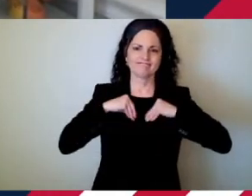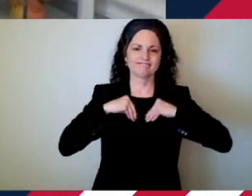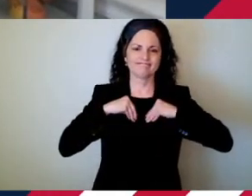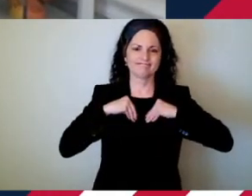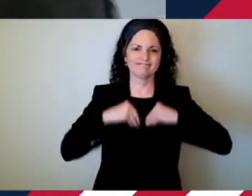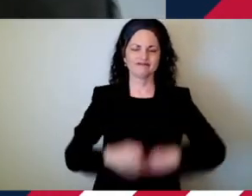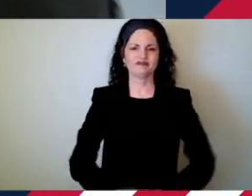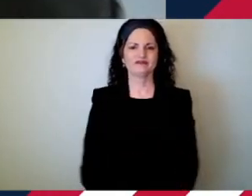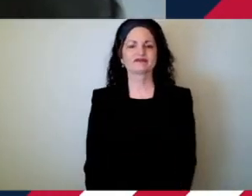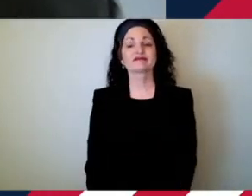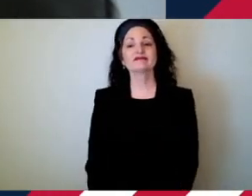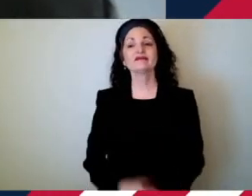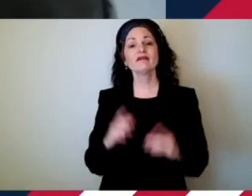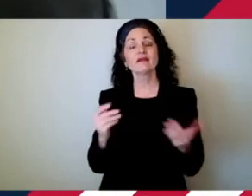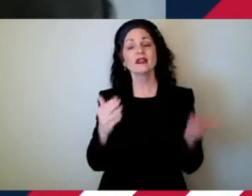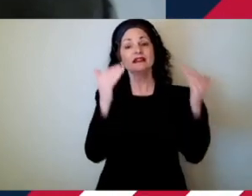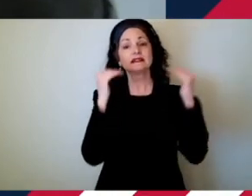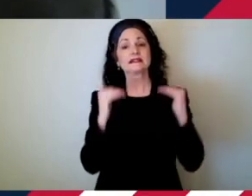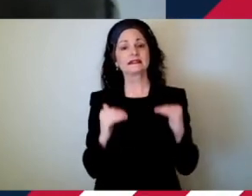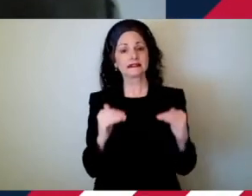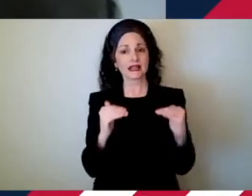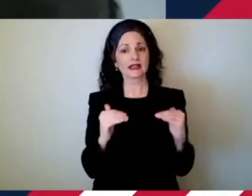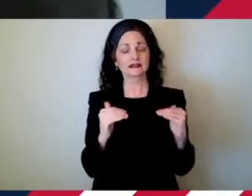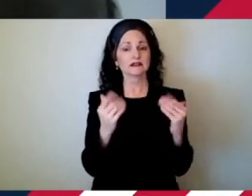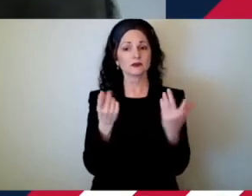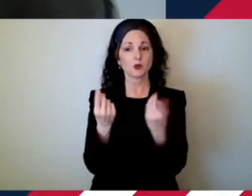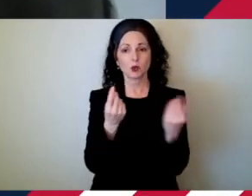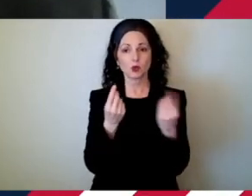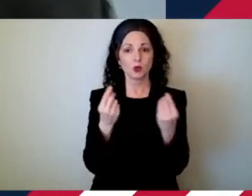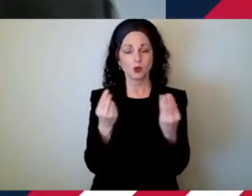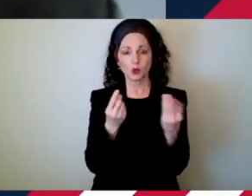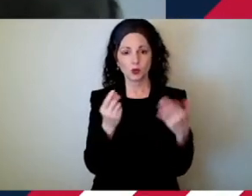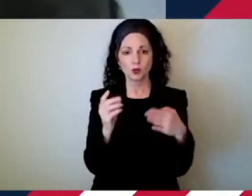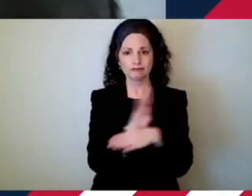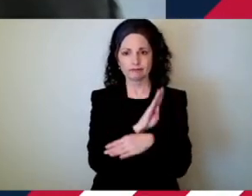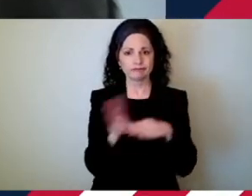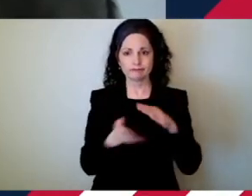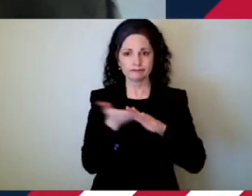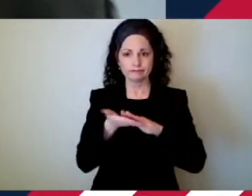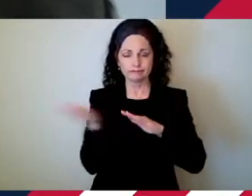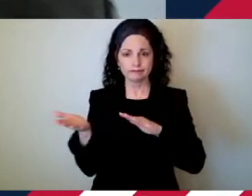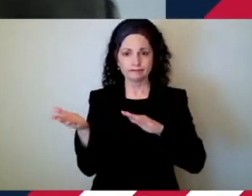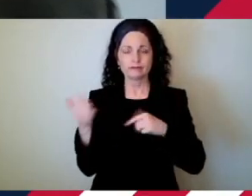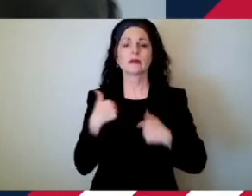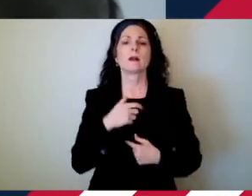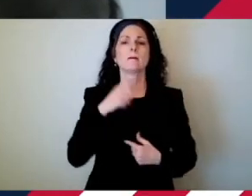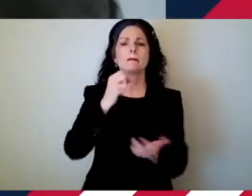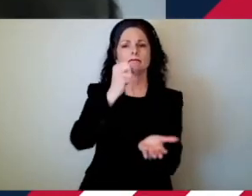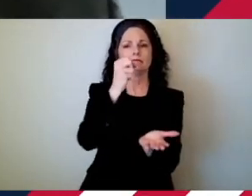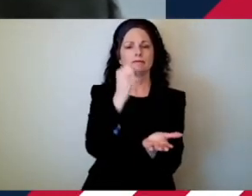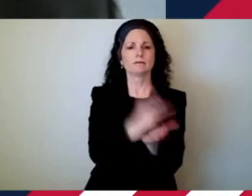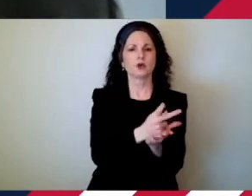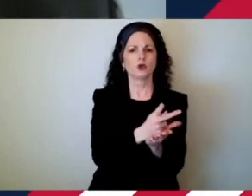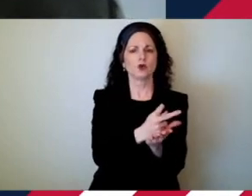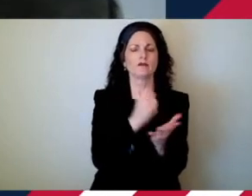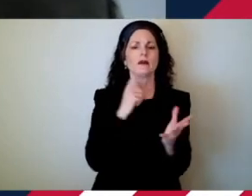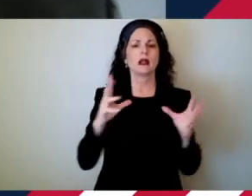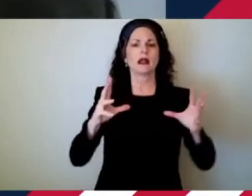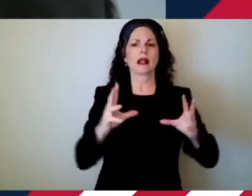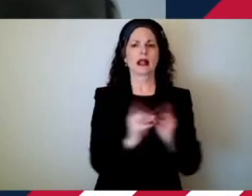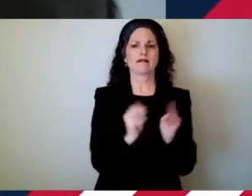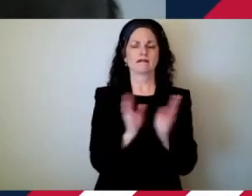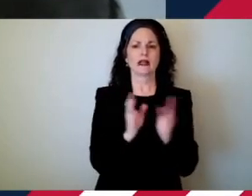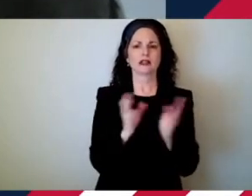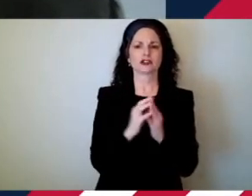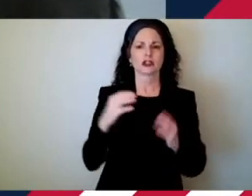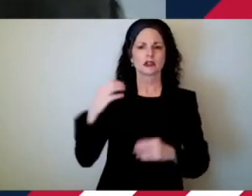The next order of business is to ratify the proposed slate of convention officers. And I